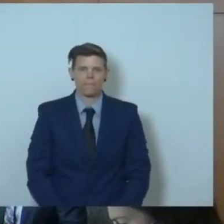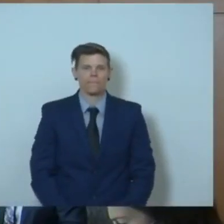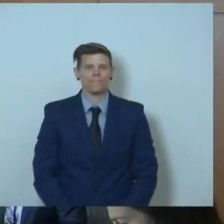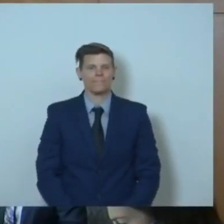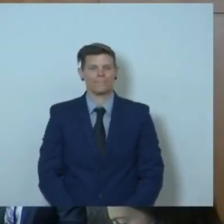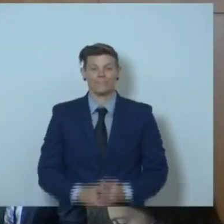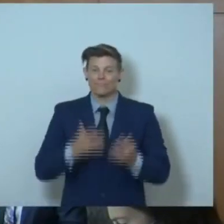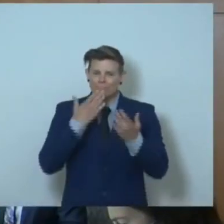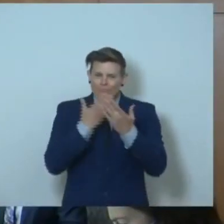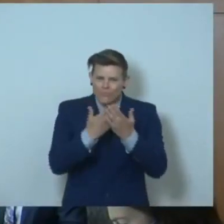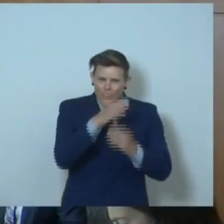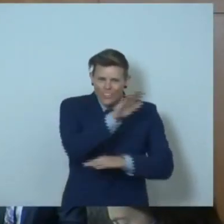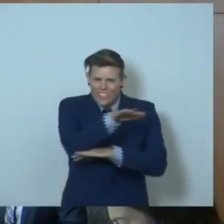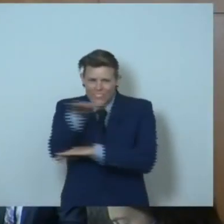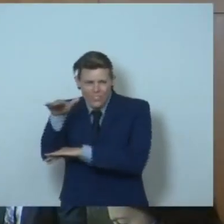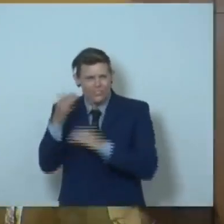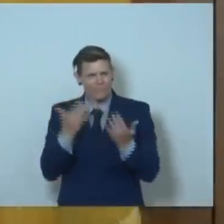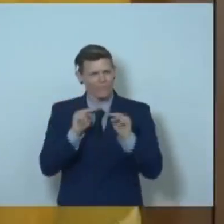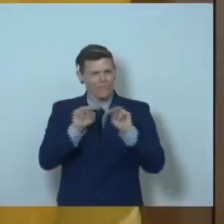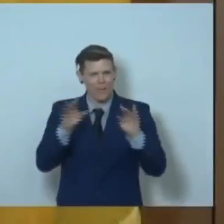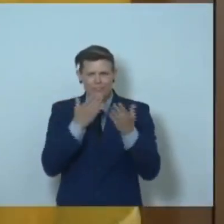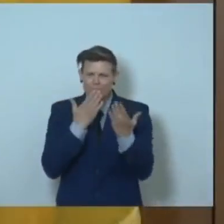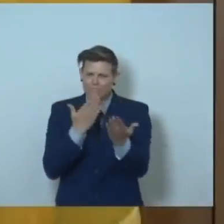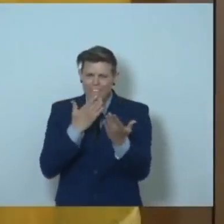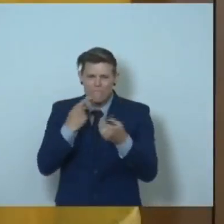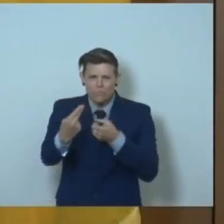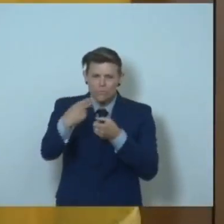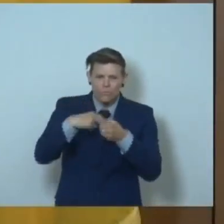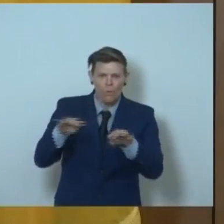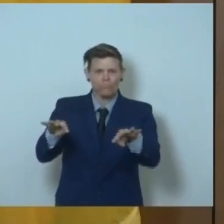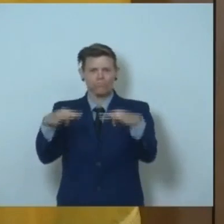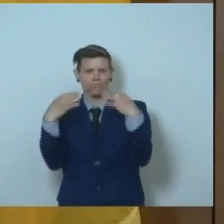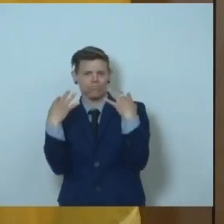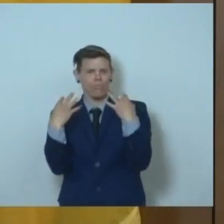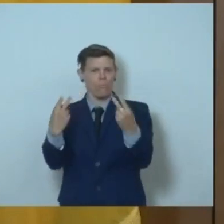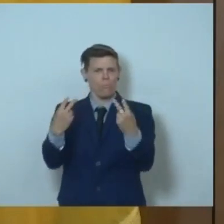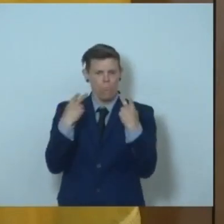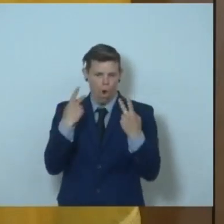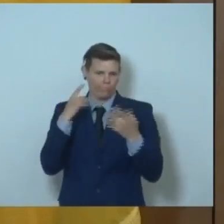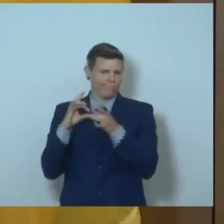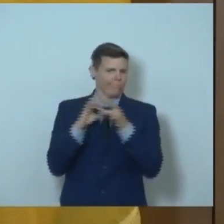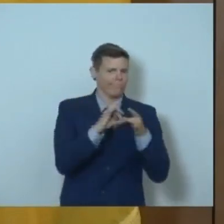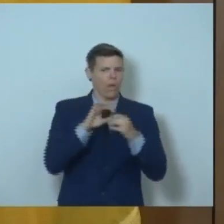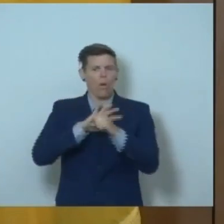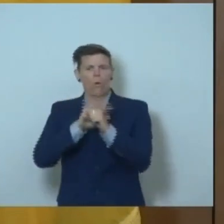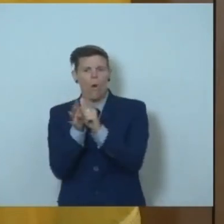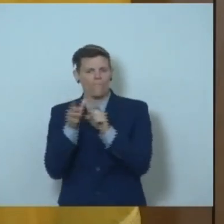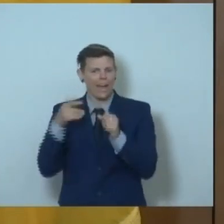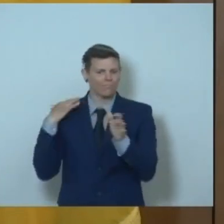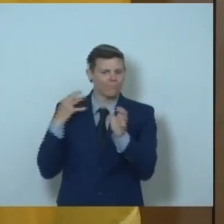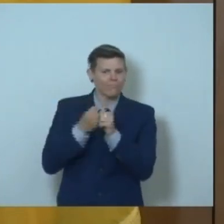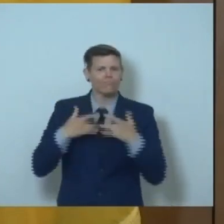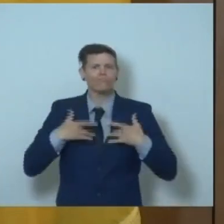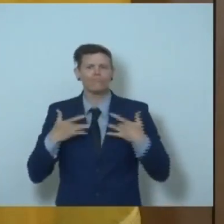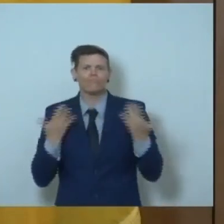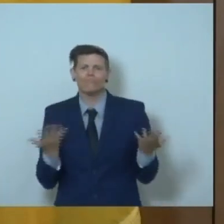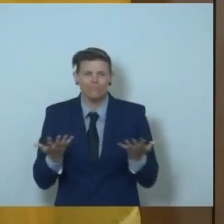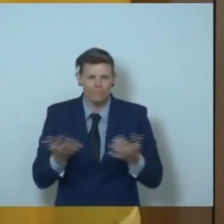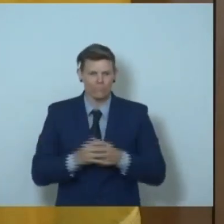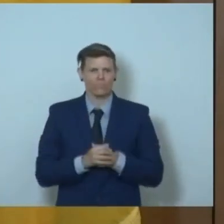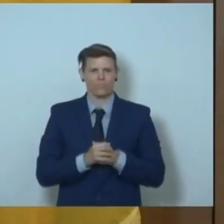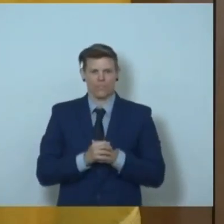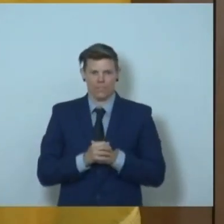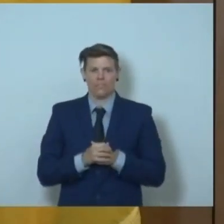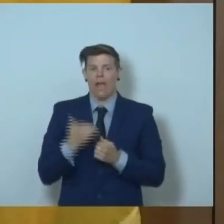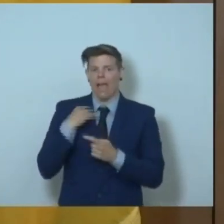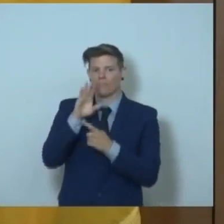Good afternoon, New Mexico. Thank you for joining us again for a COVID update. I want to thank Bernice Candelaria,